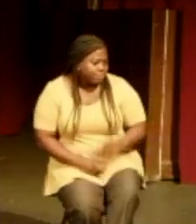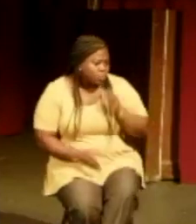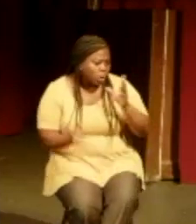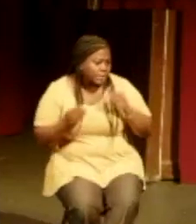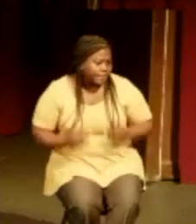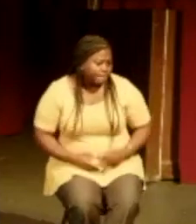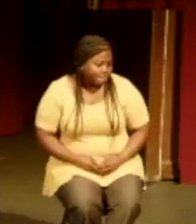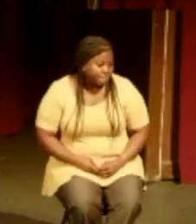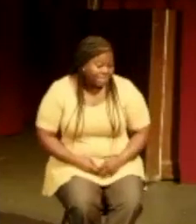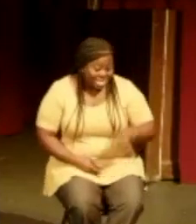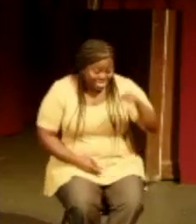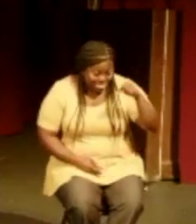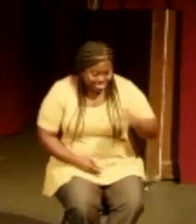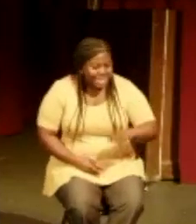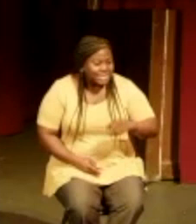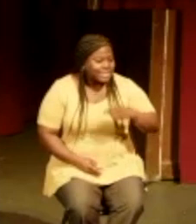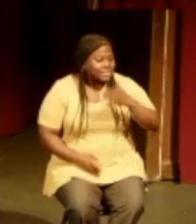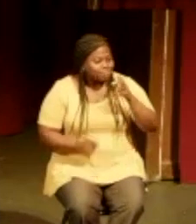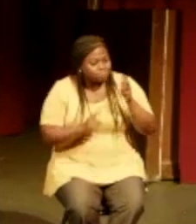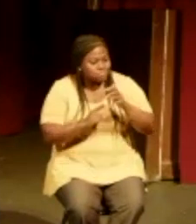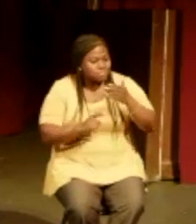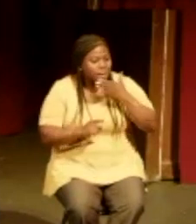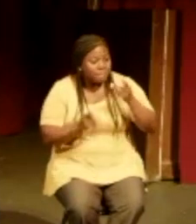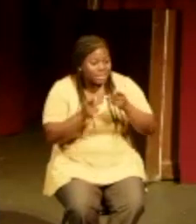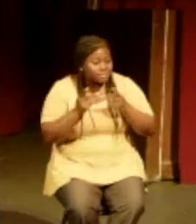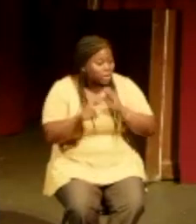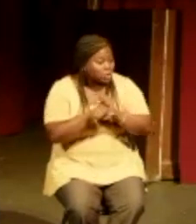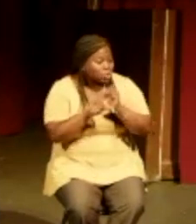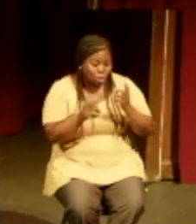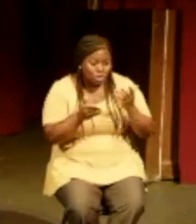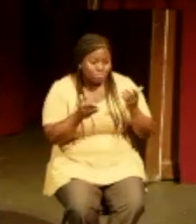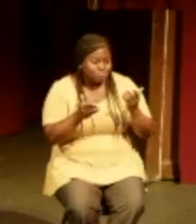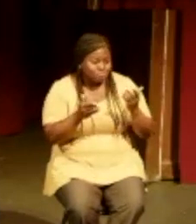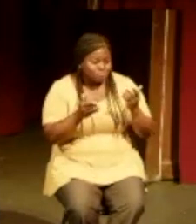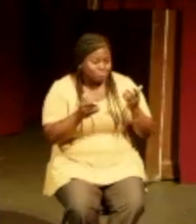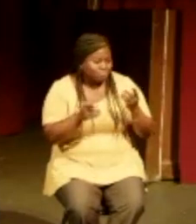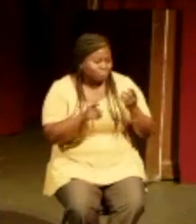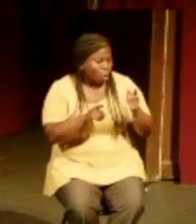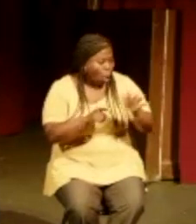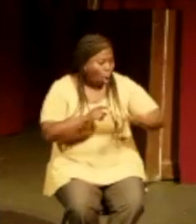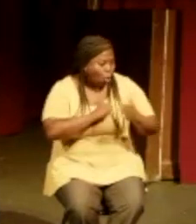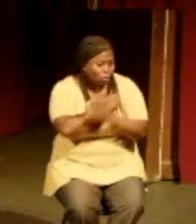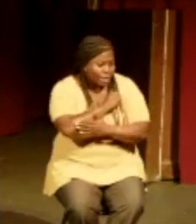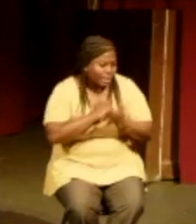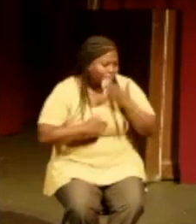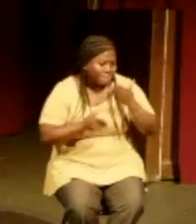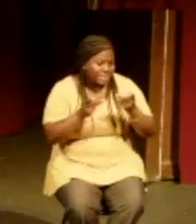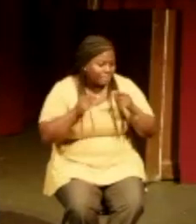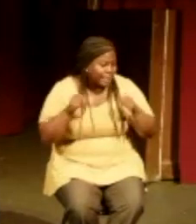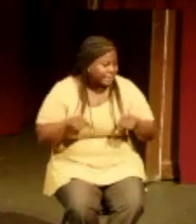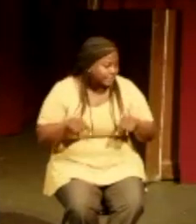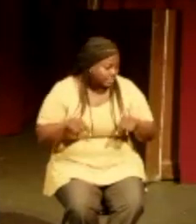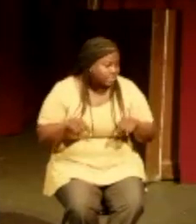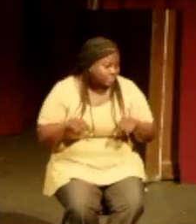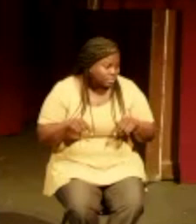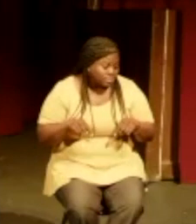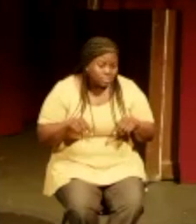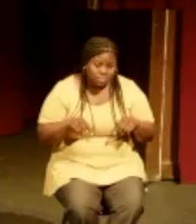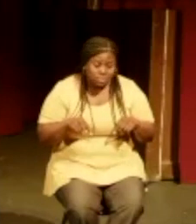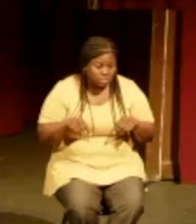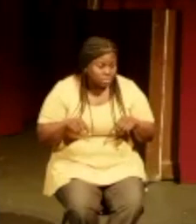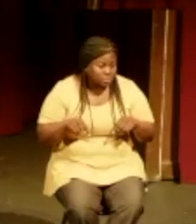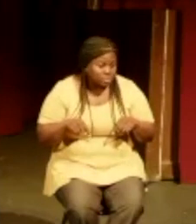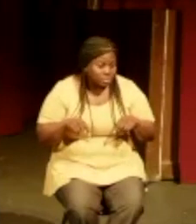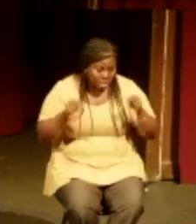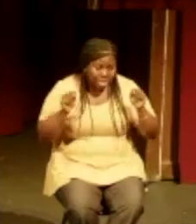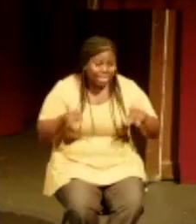This is the best place to work in the entire county. I would say I'd put it up against anywhere, but certainly in this county, it's